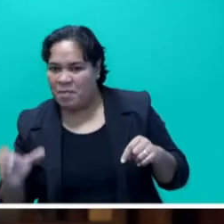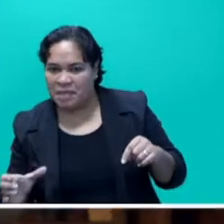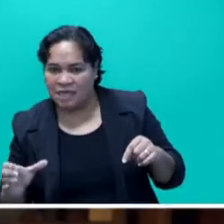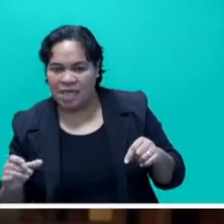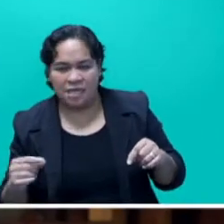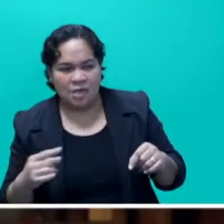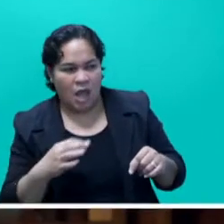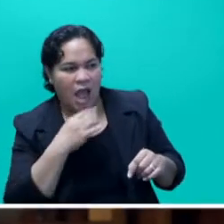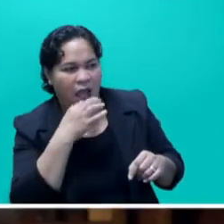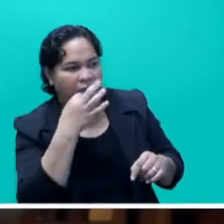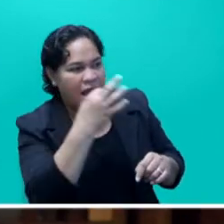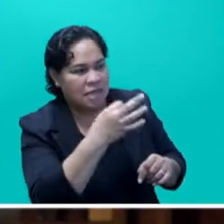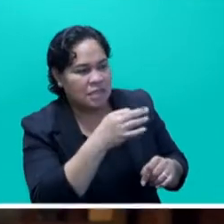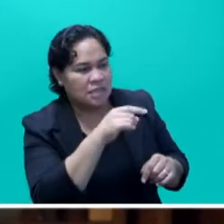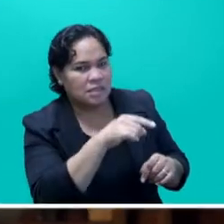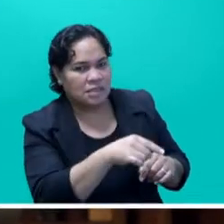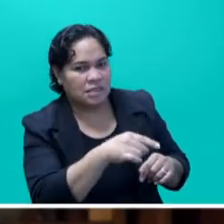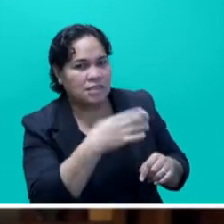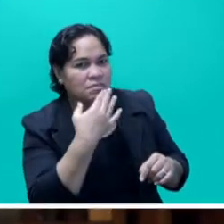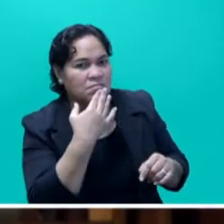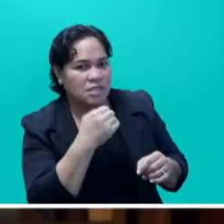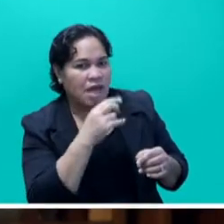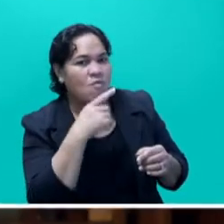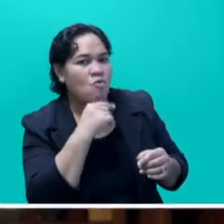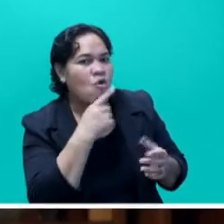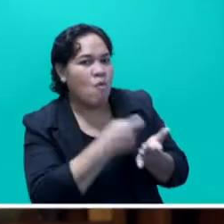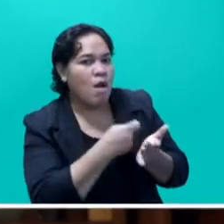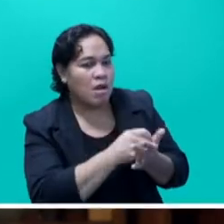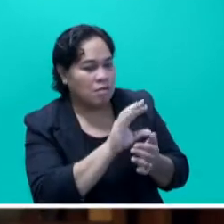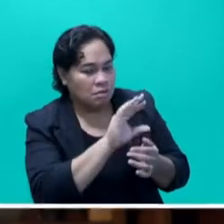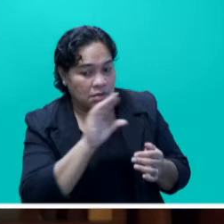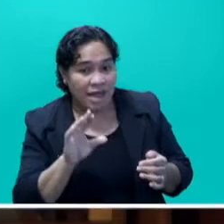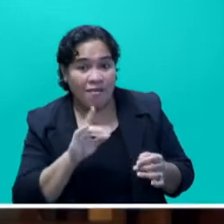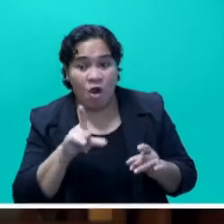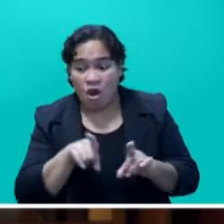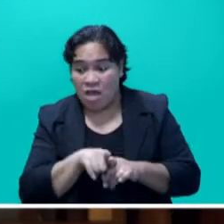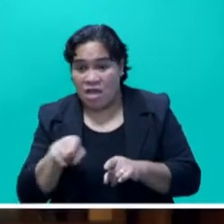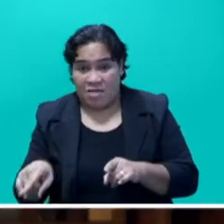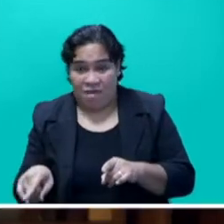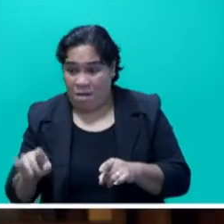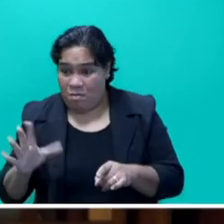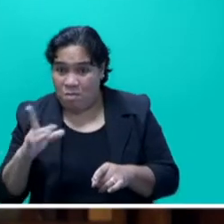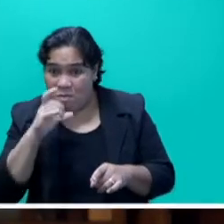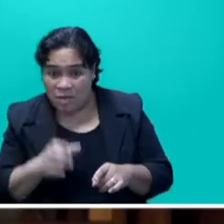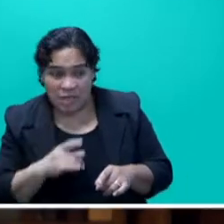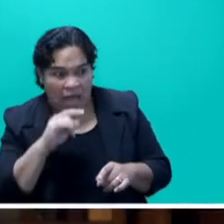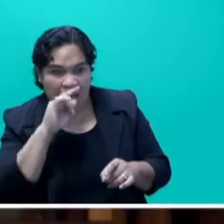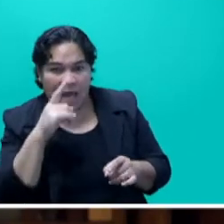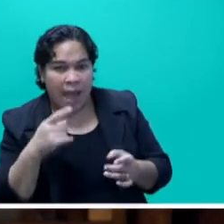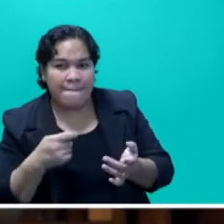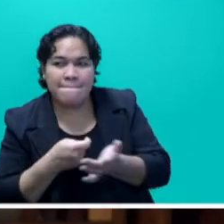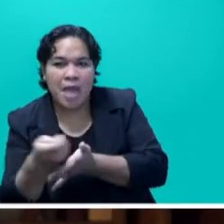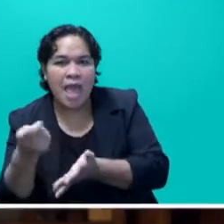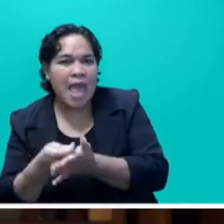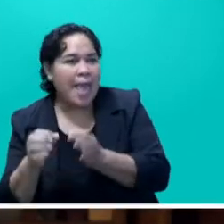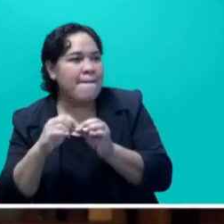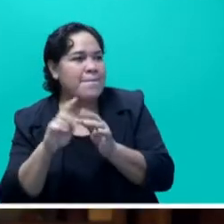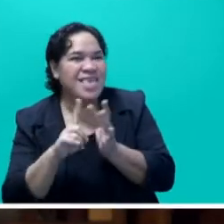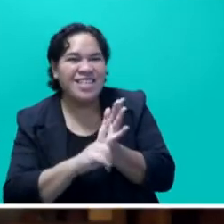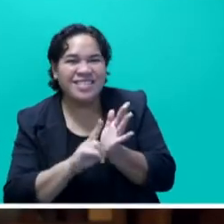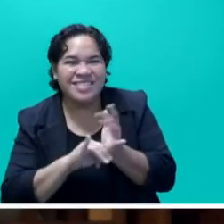responsibility perspective. That is, if a consumer is not able to pay their regular bills, how will they